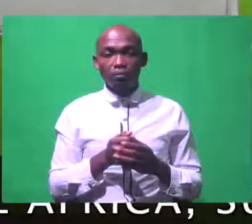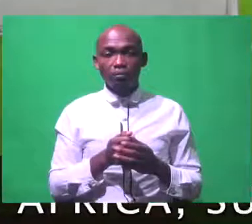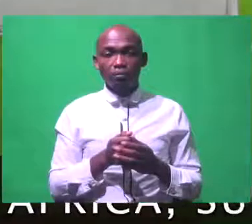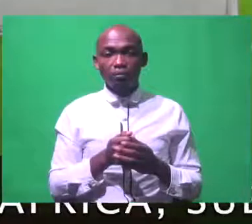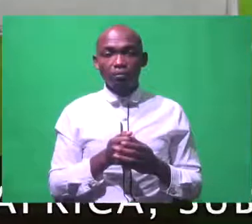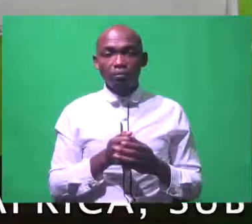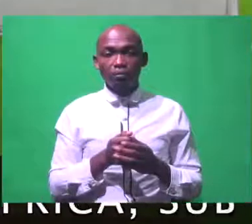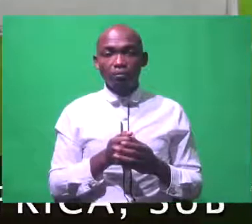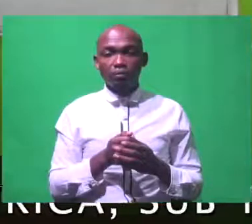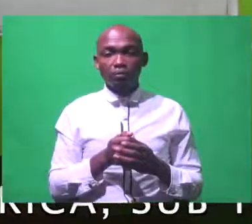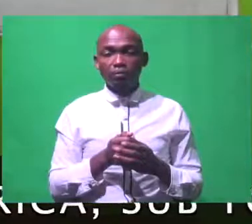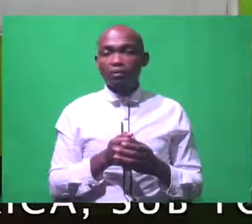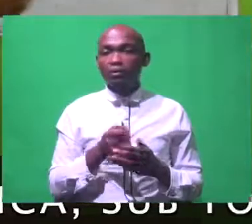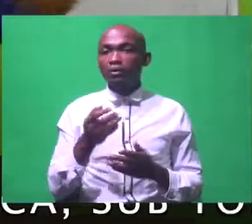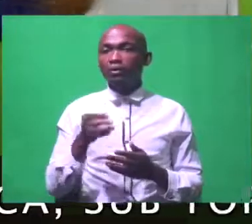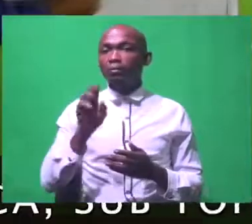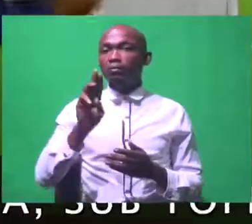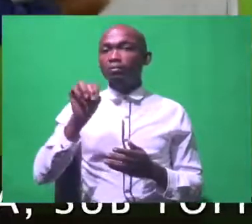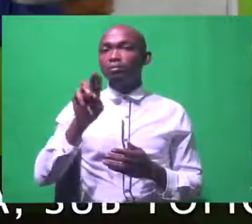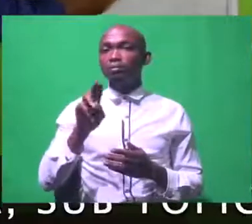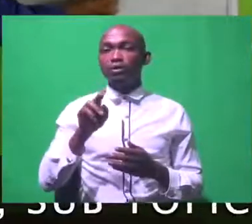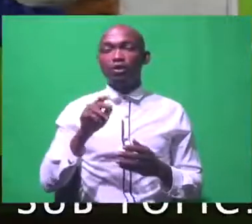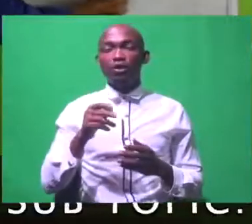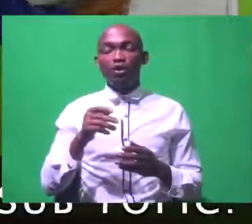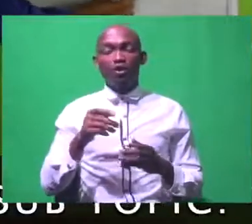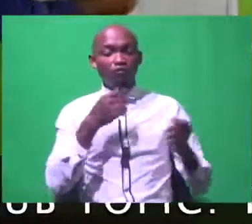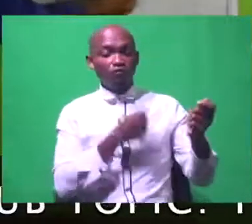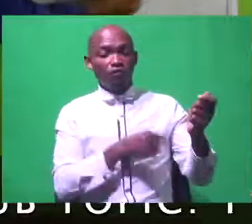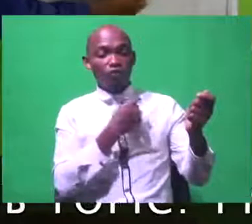there was Mbuti of Congo,